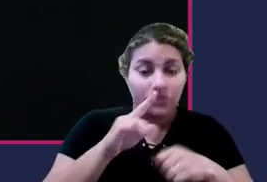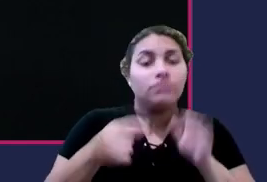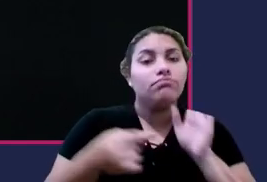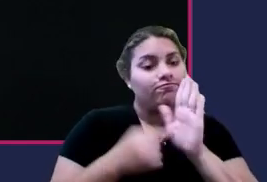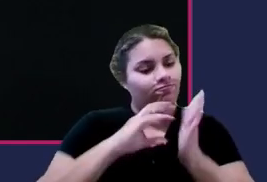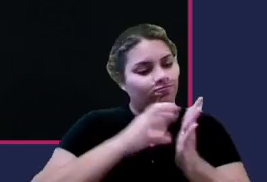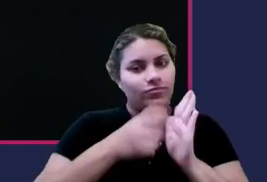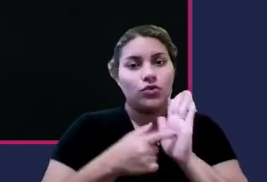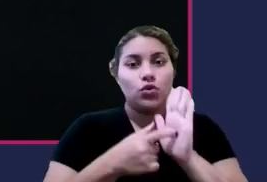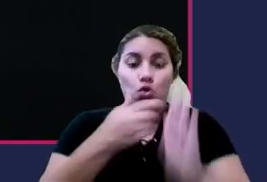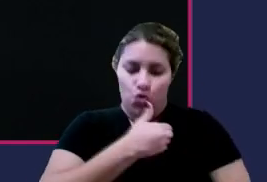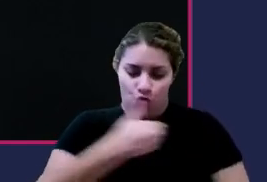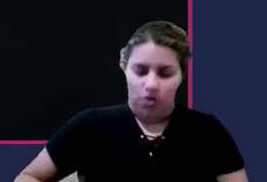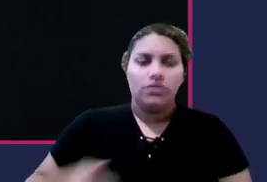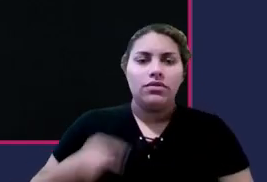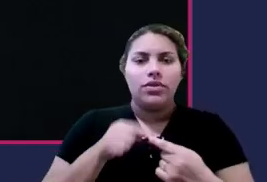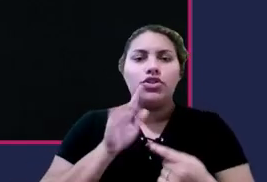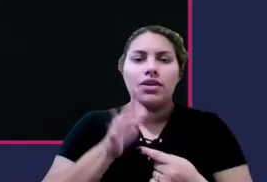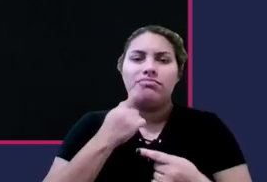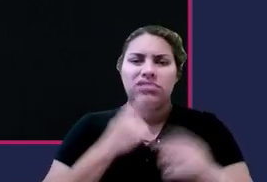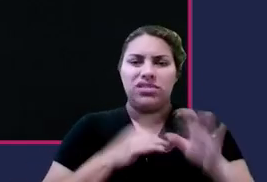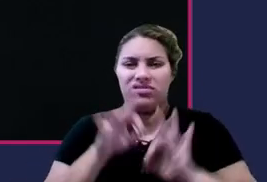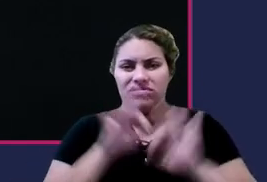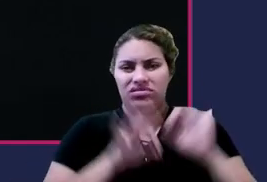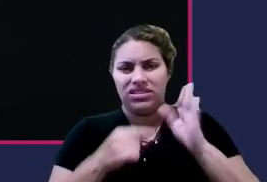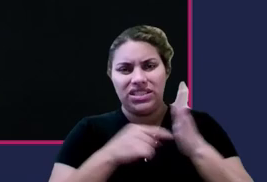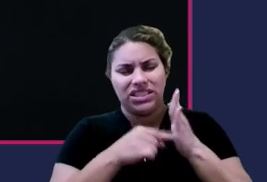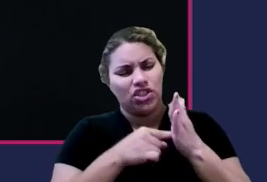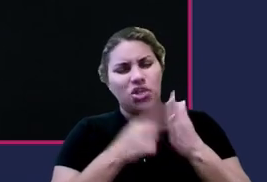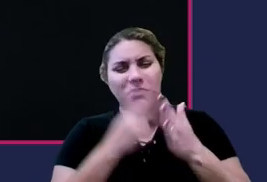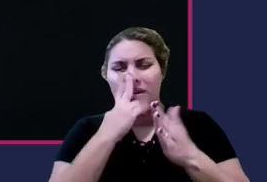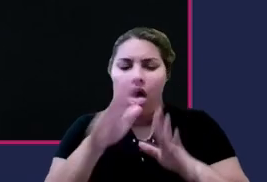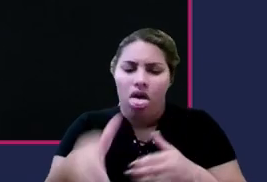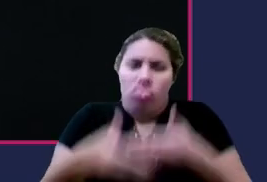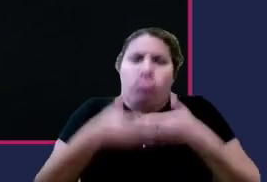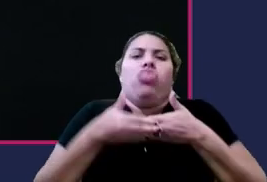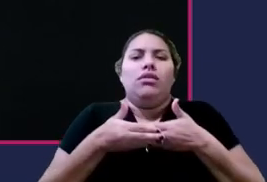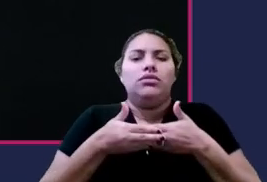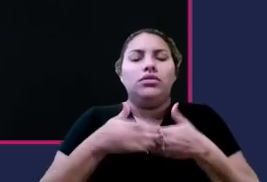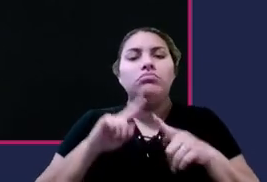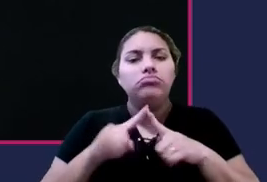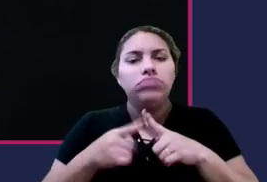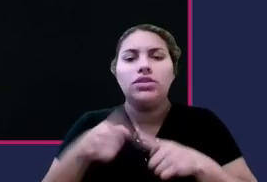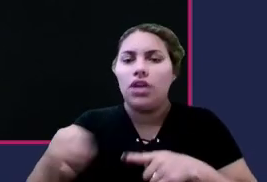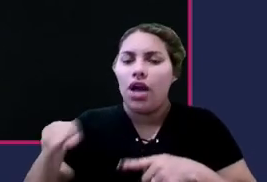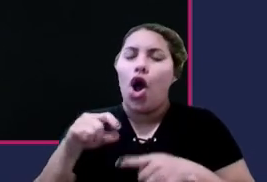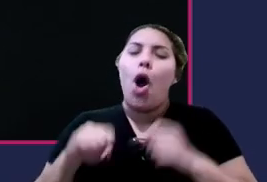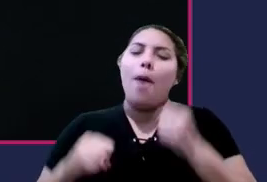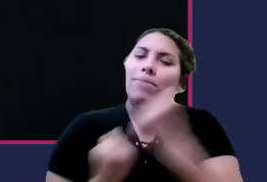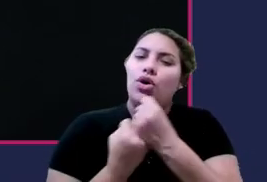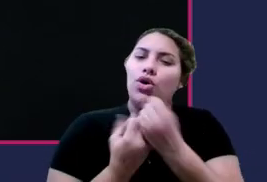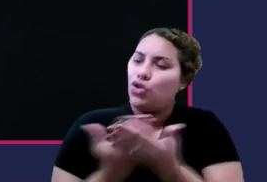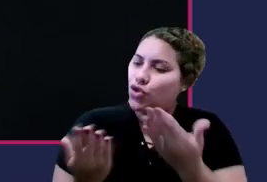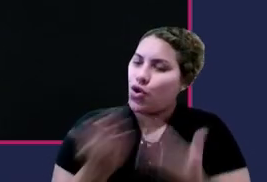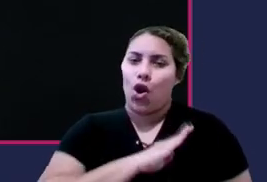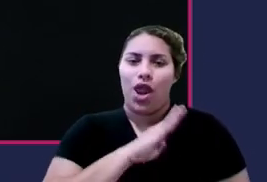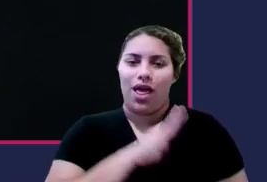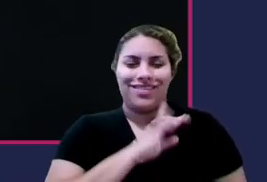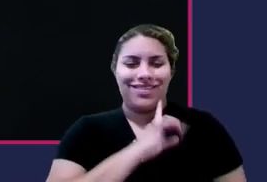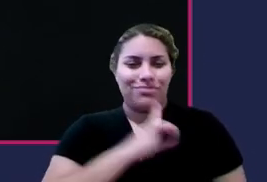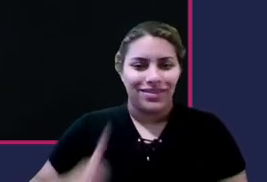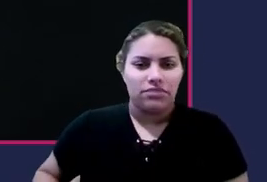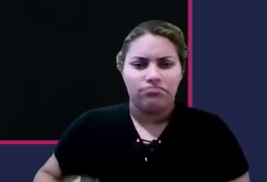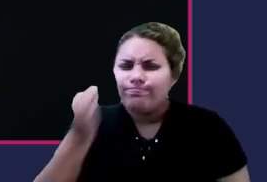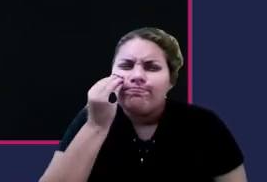The governmental party, they came, they brought a kit to try to obstruct, but we are going to try to pass this bill with our